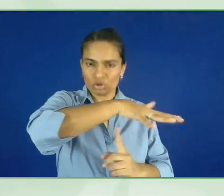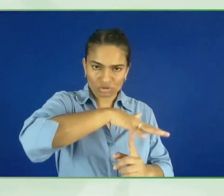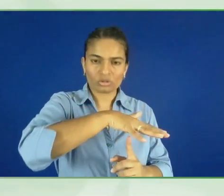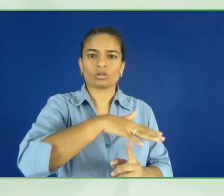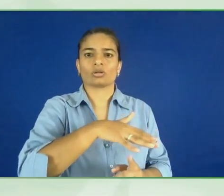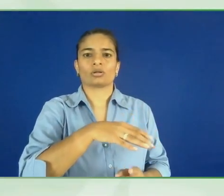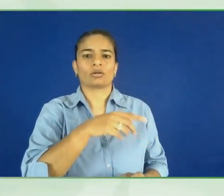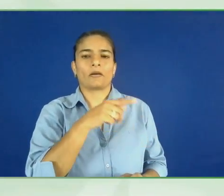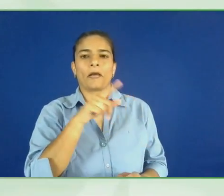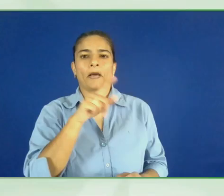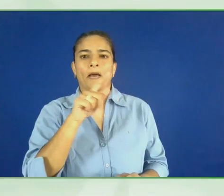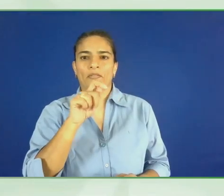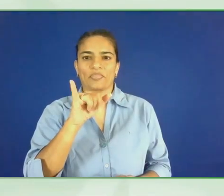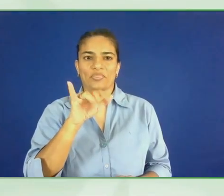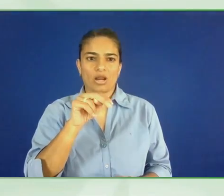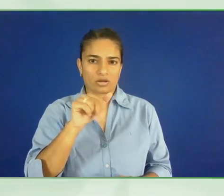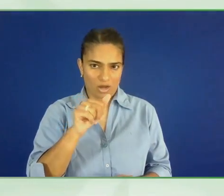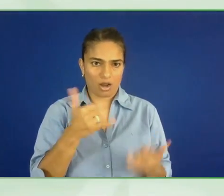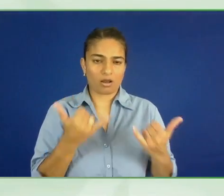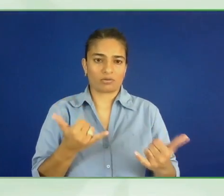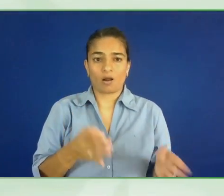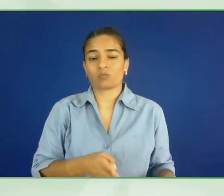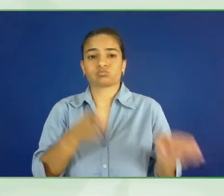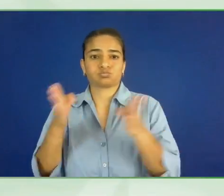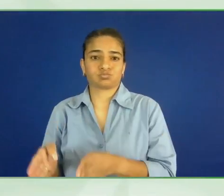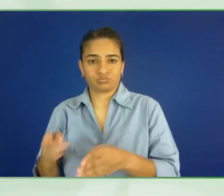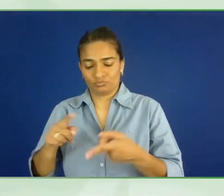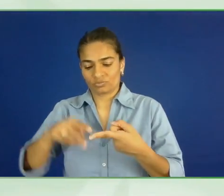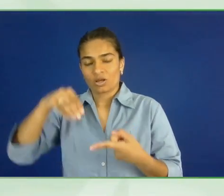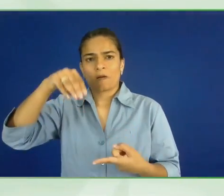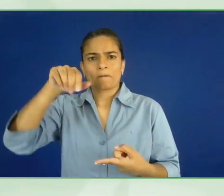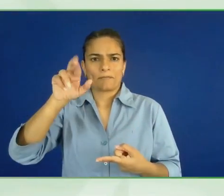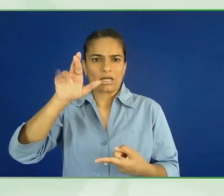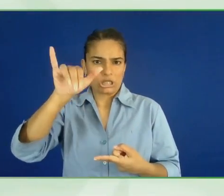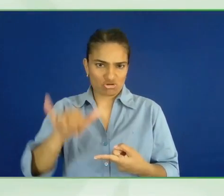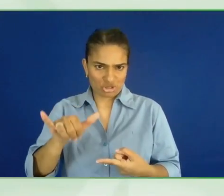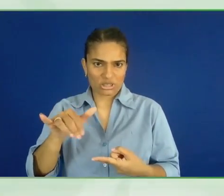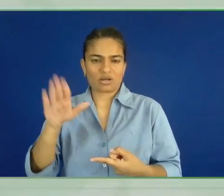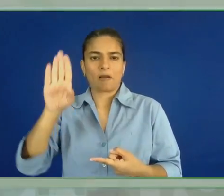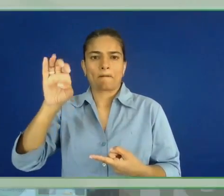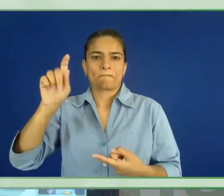next speaker is Mary Beshai from France. Yes?